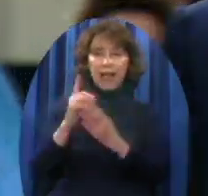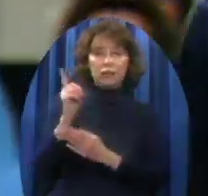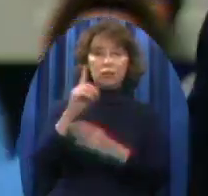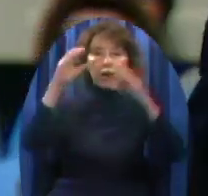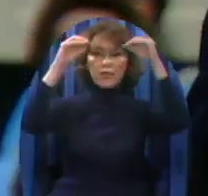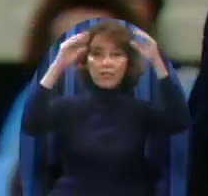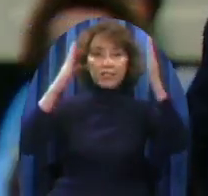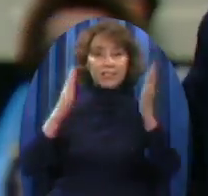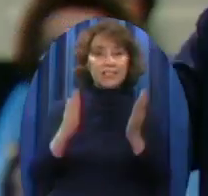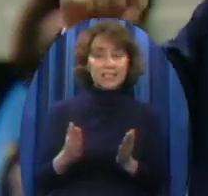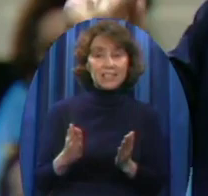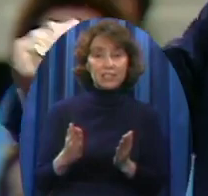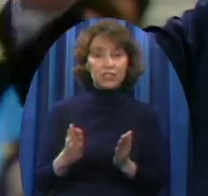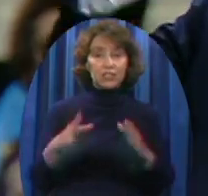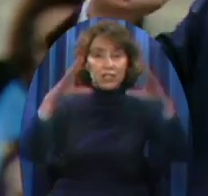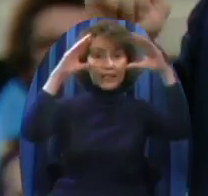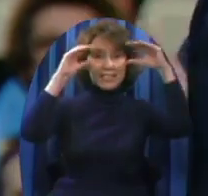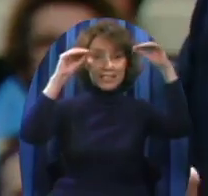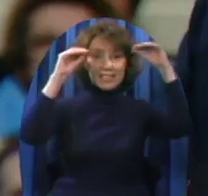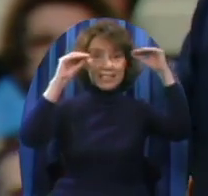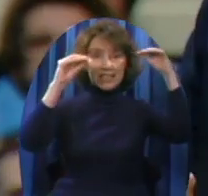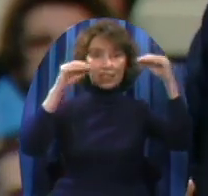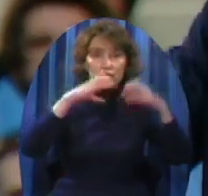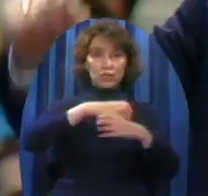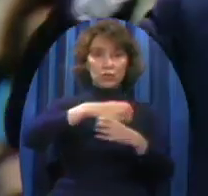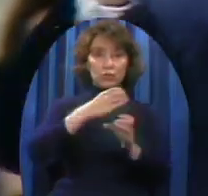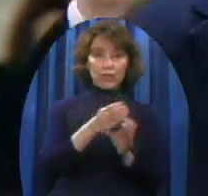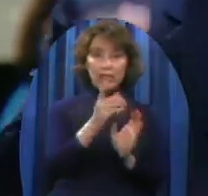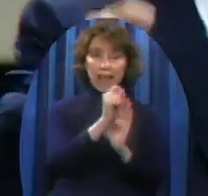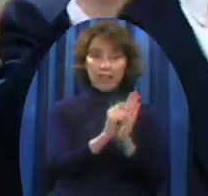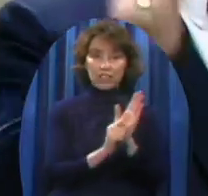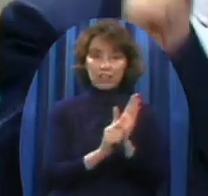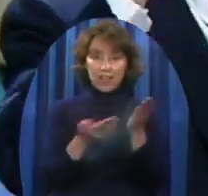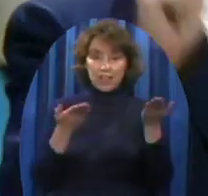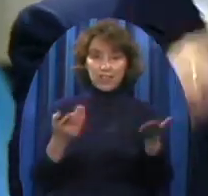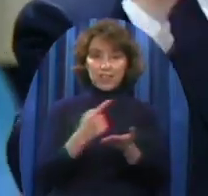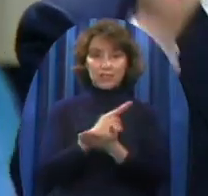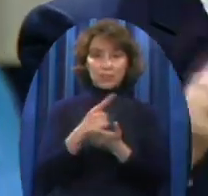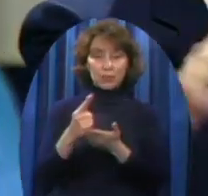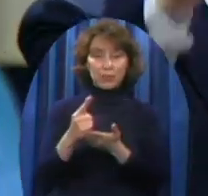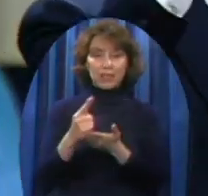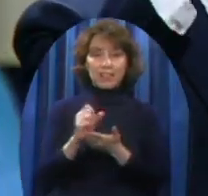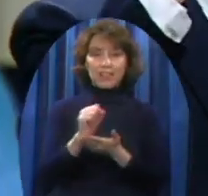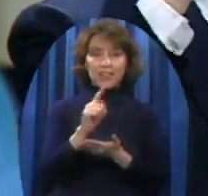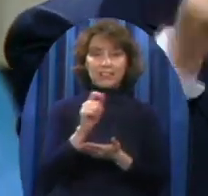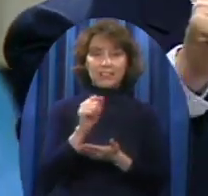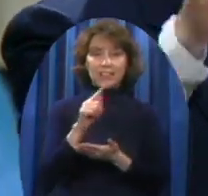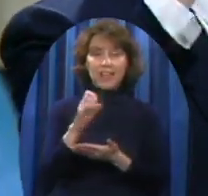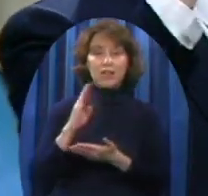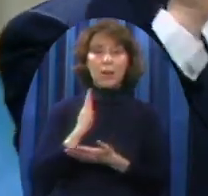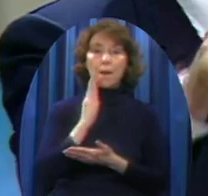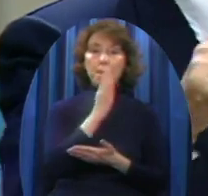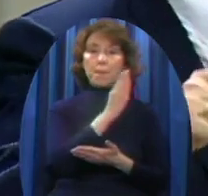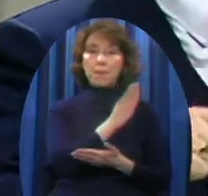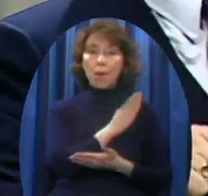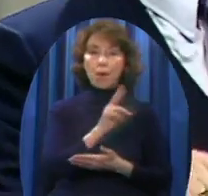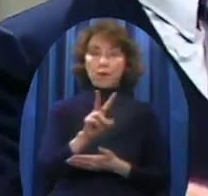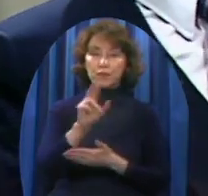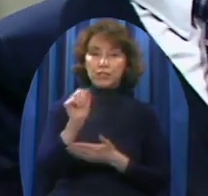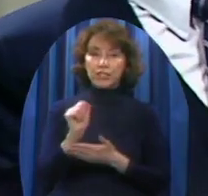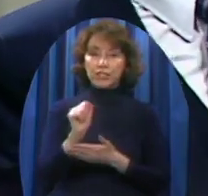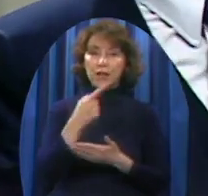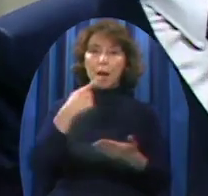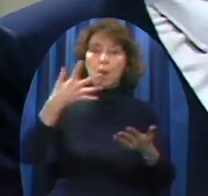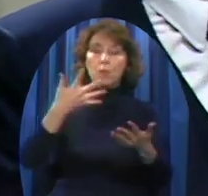this week the State Board of Education in Virginia approved Liberty Baptist College biology graduates